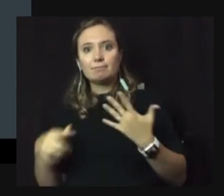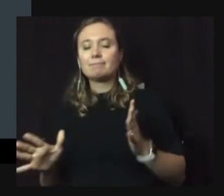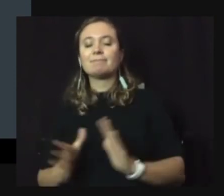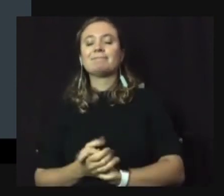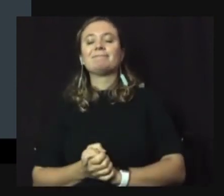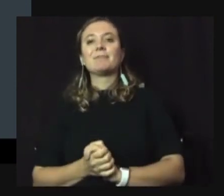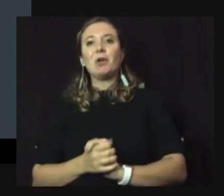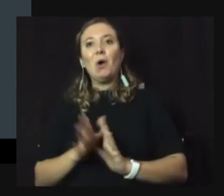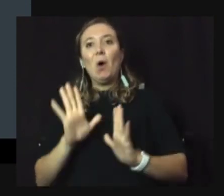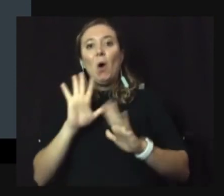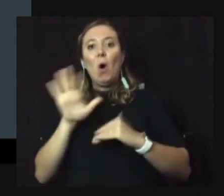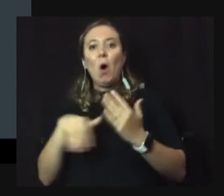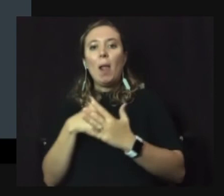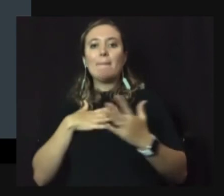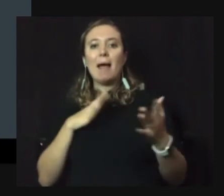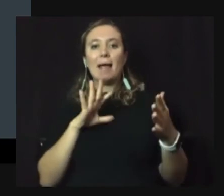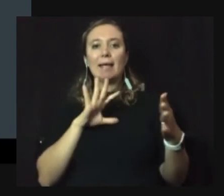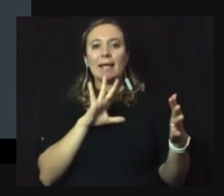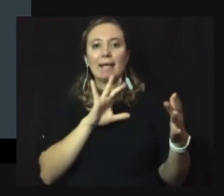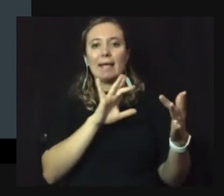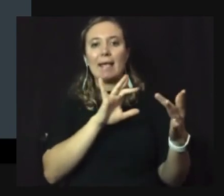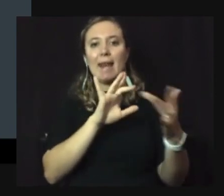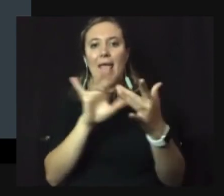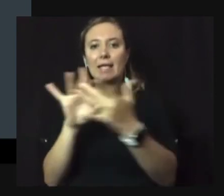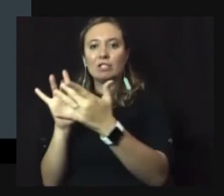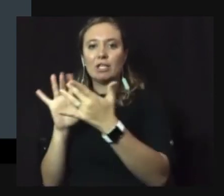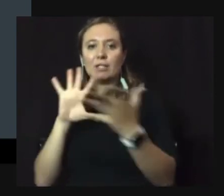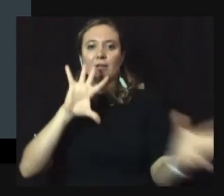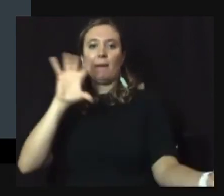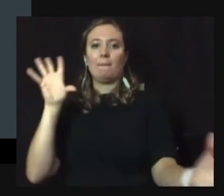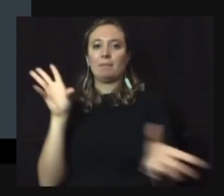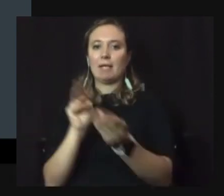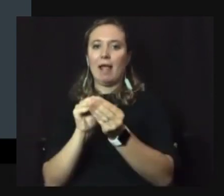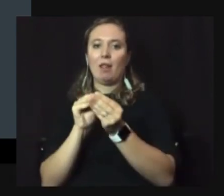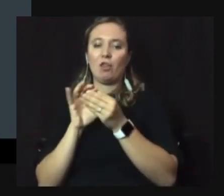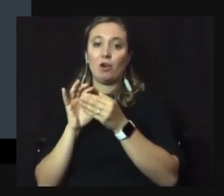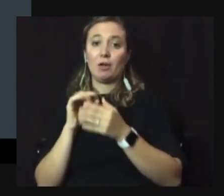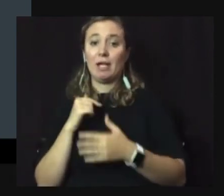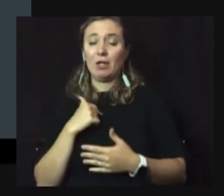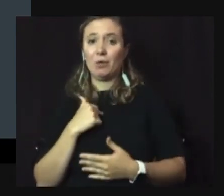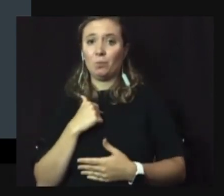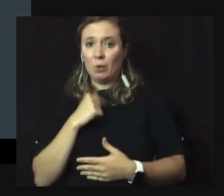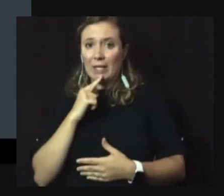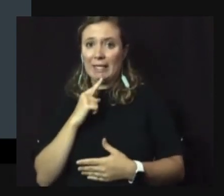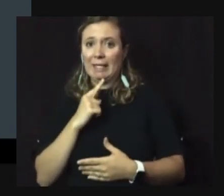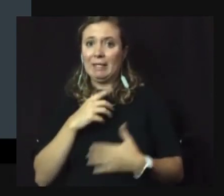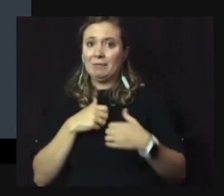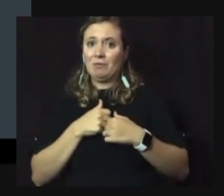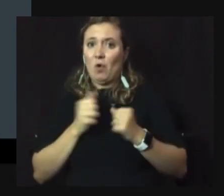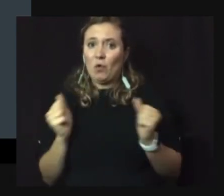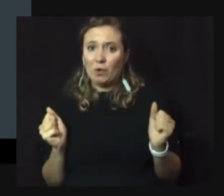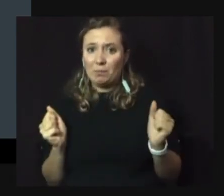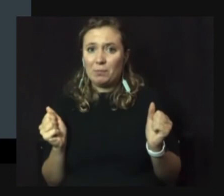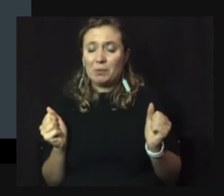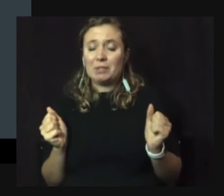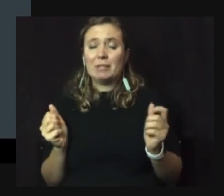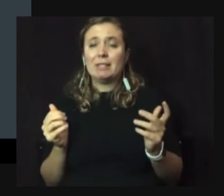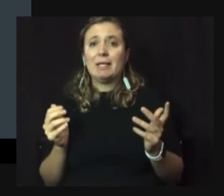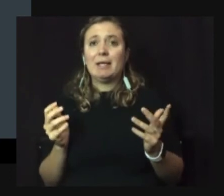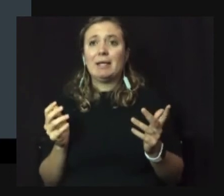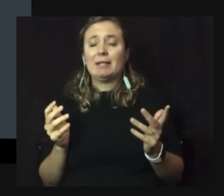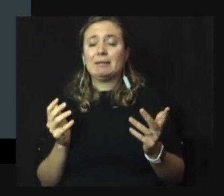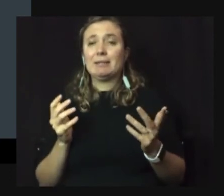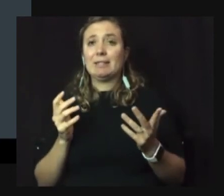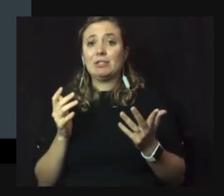all of my connections come together. I am very, very vulnerable, and it is okay for me to take